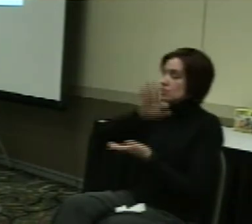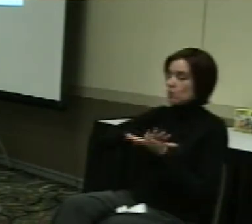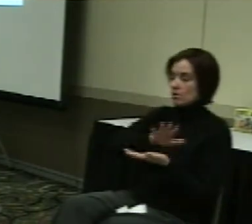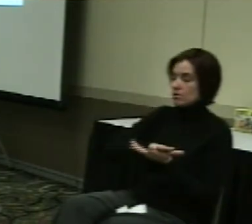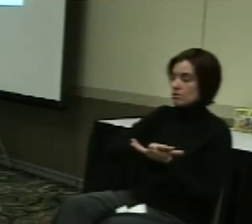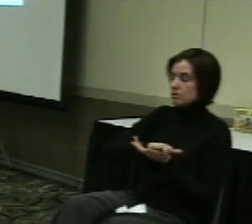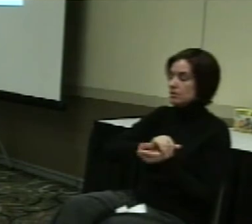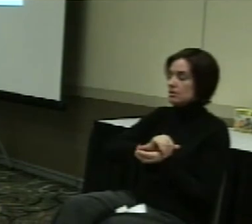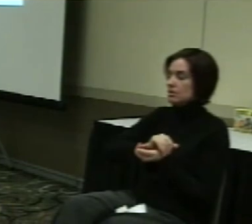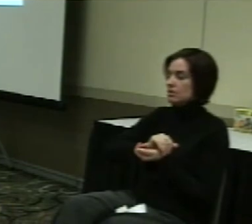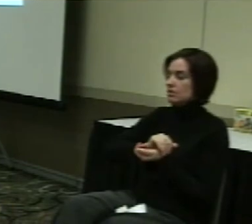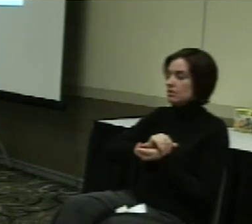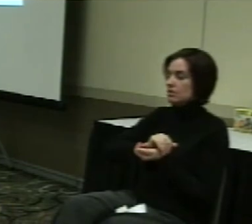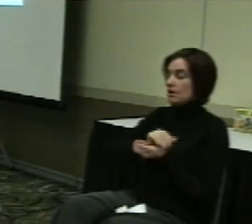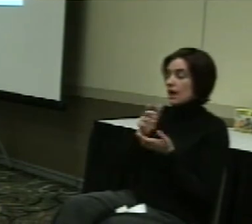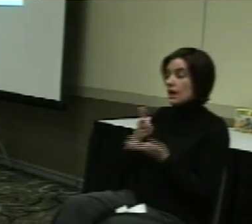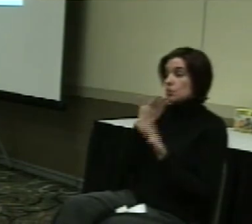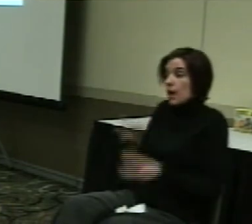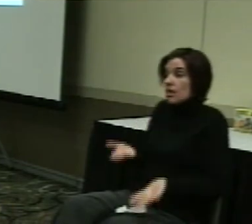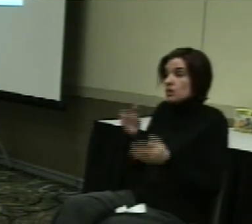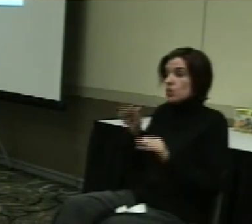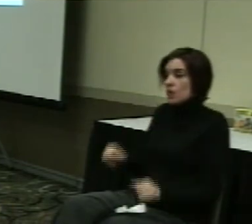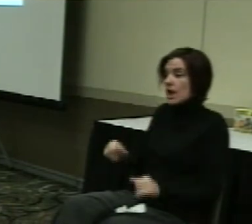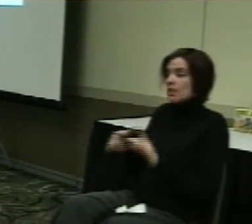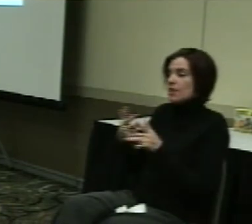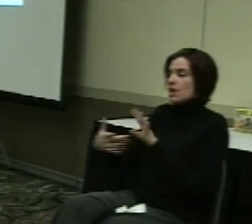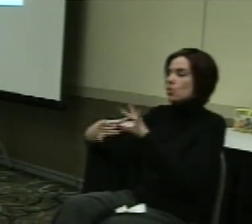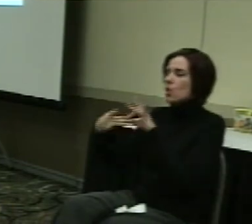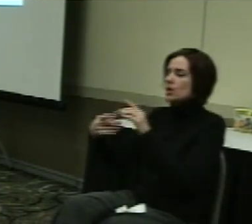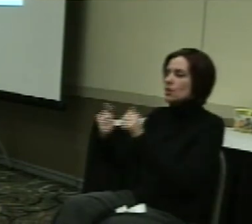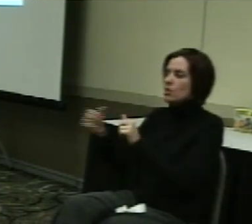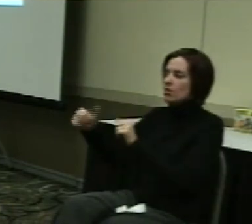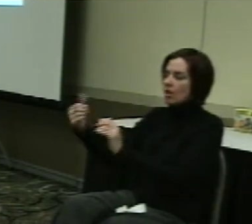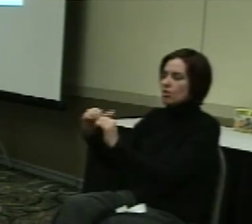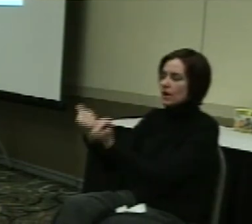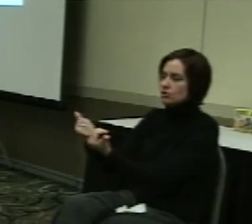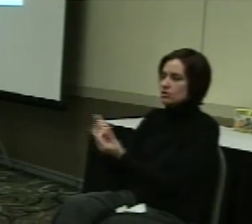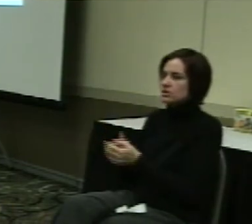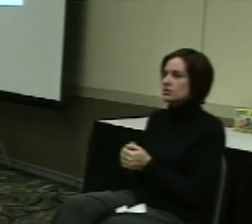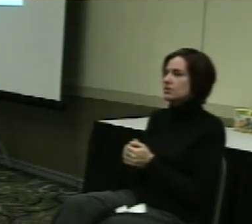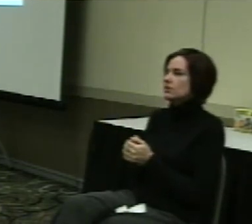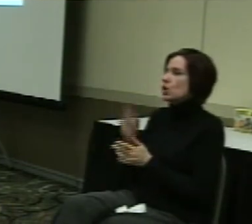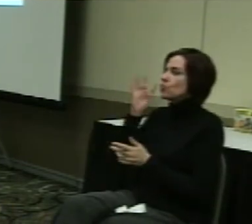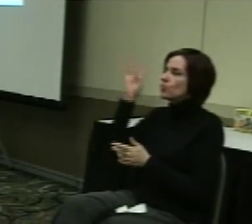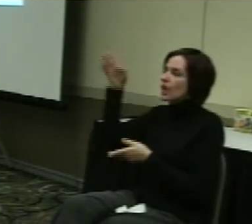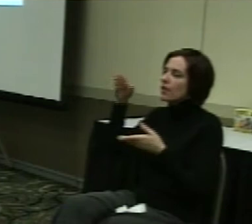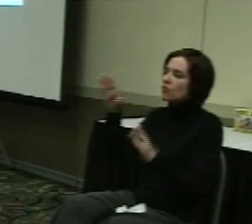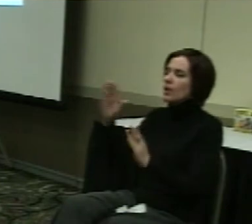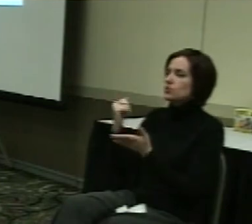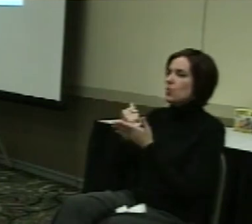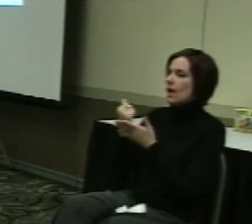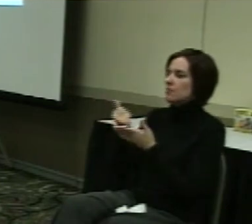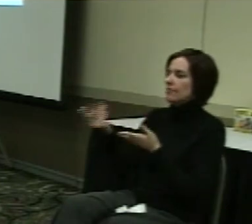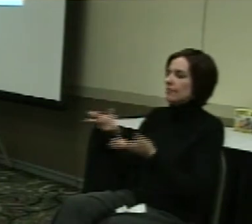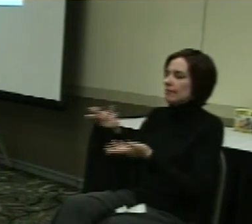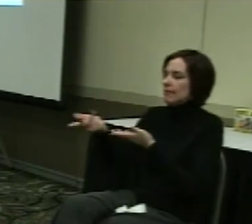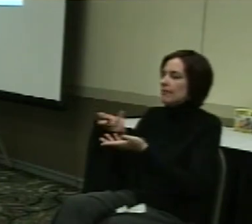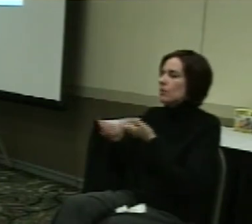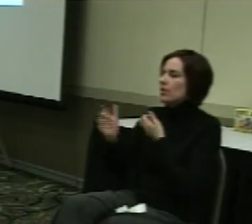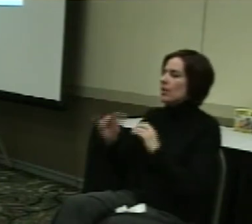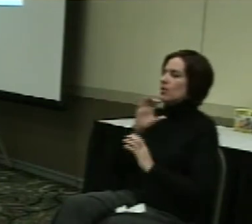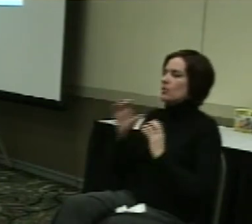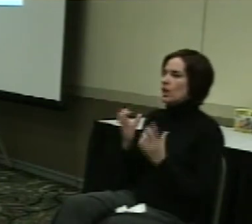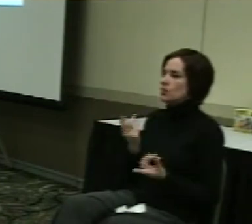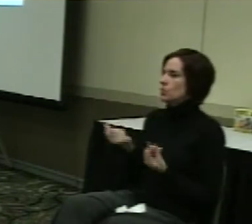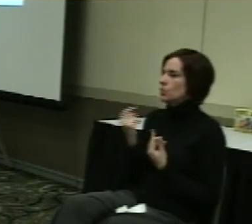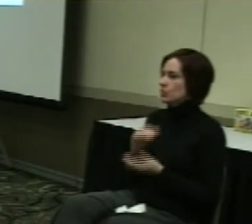as well as you possibly can, coordinate between social service agencies? And what creative things can be done to help facilitate that process? That's